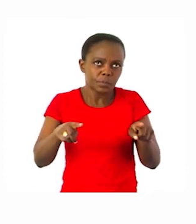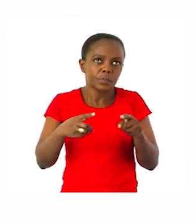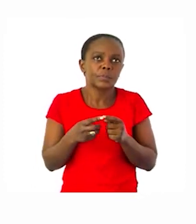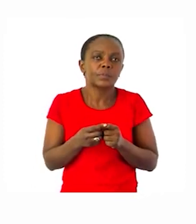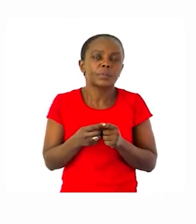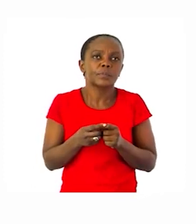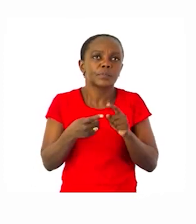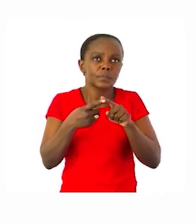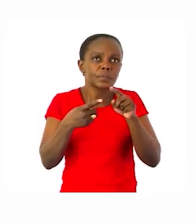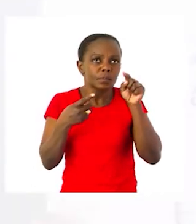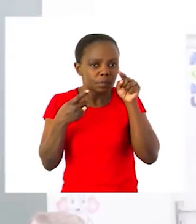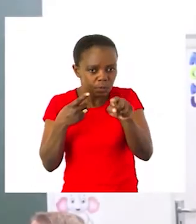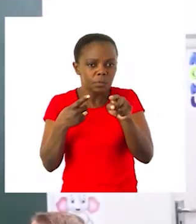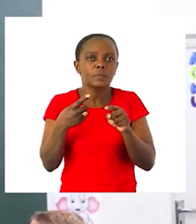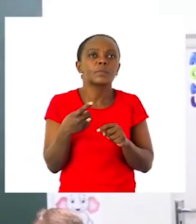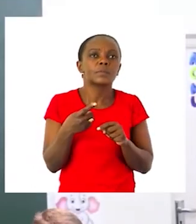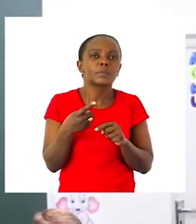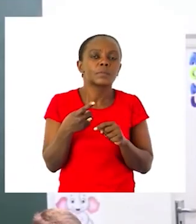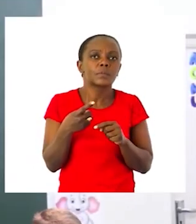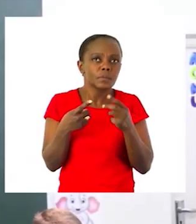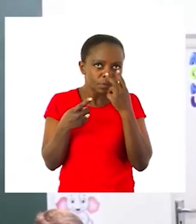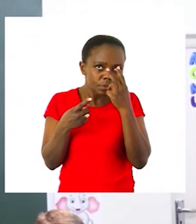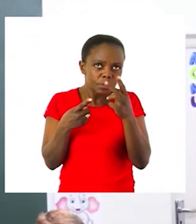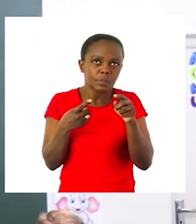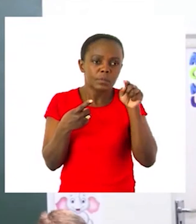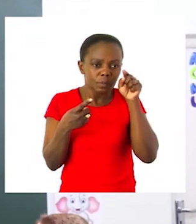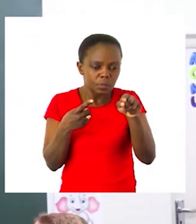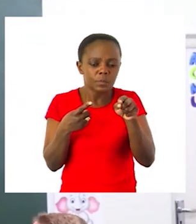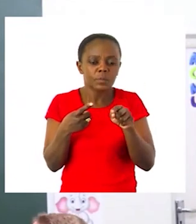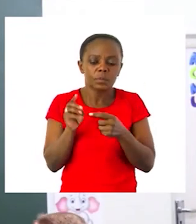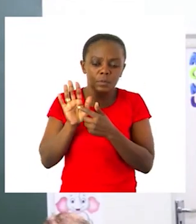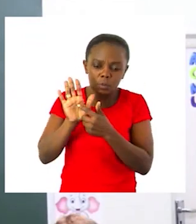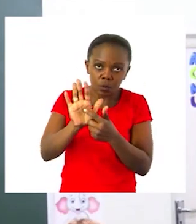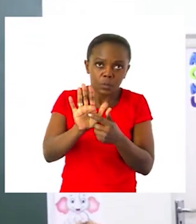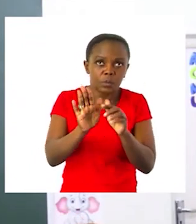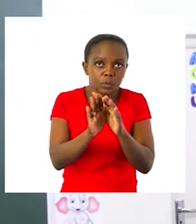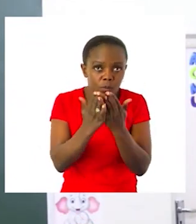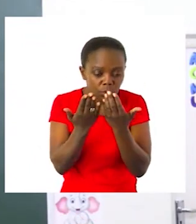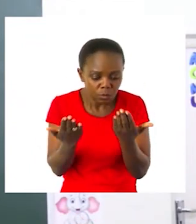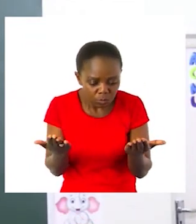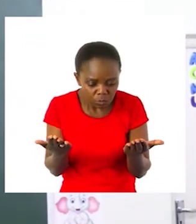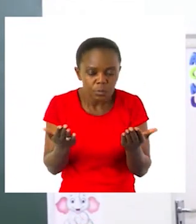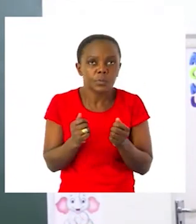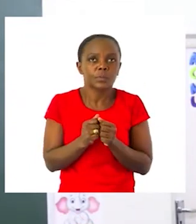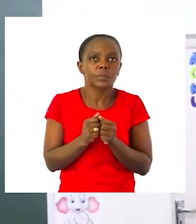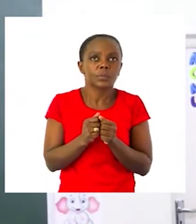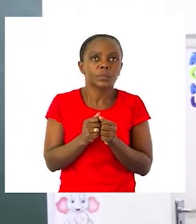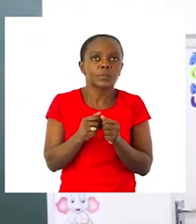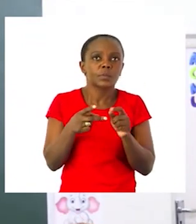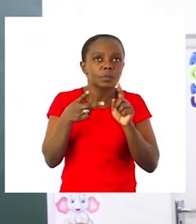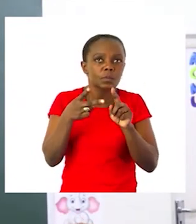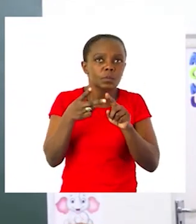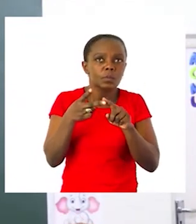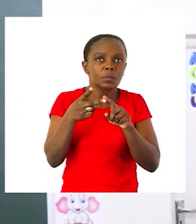The full stop. Can we all see the full stop? Point to the full stop in your book. The exclamation